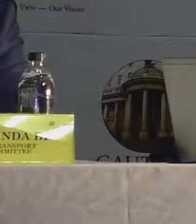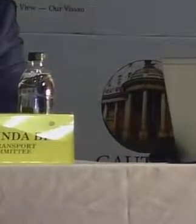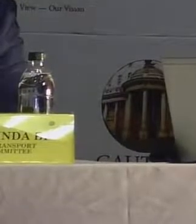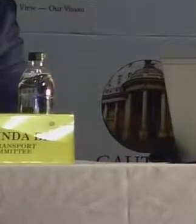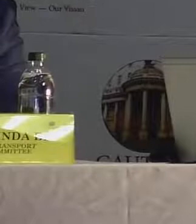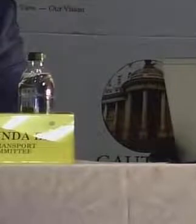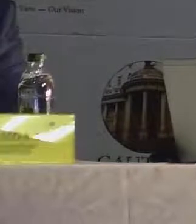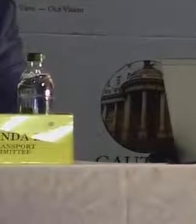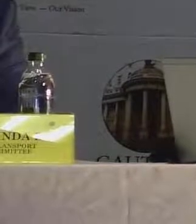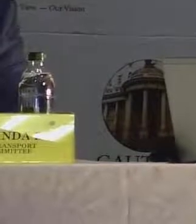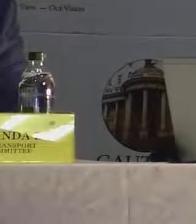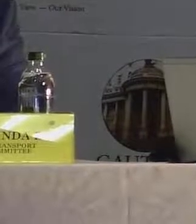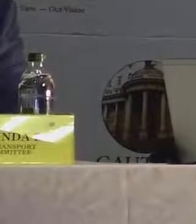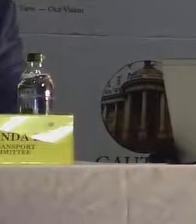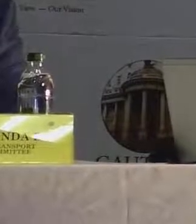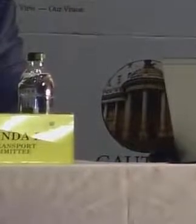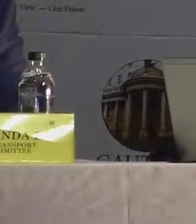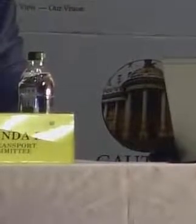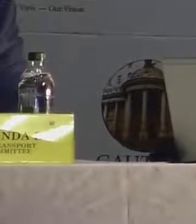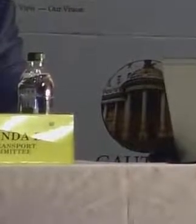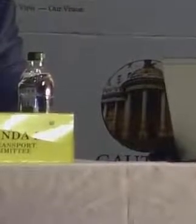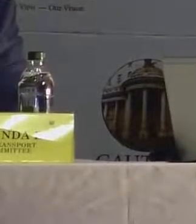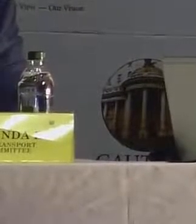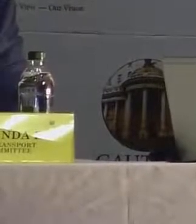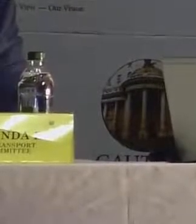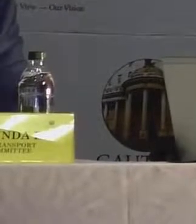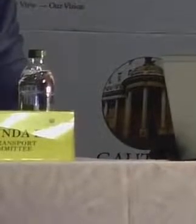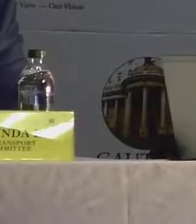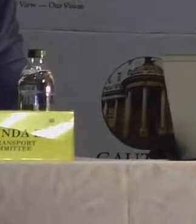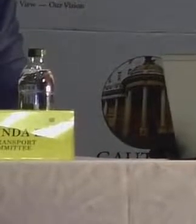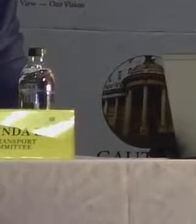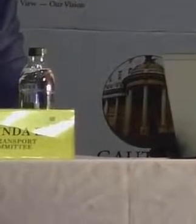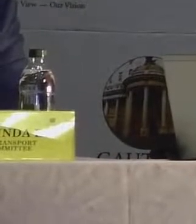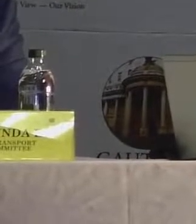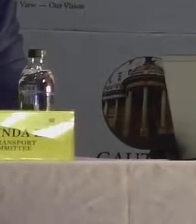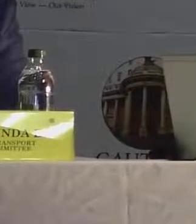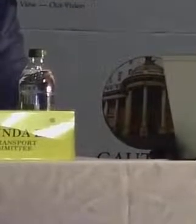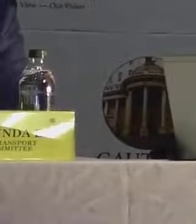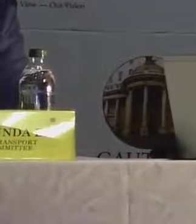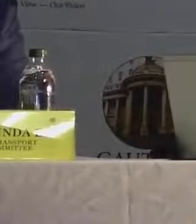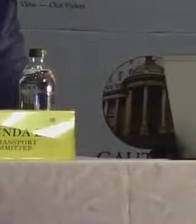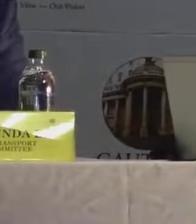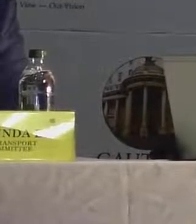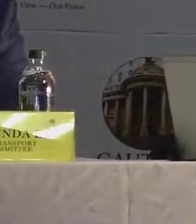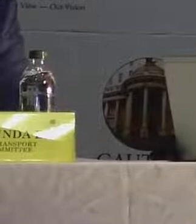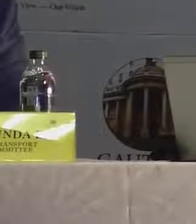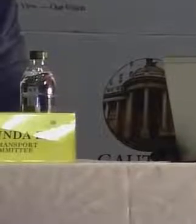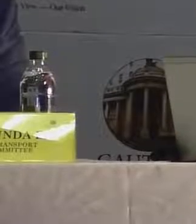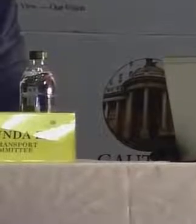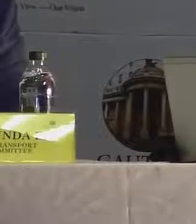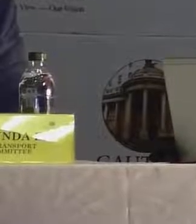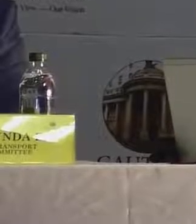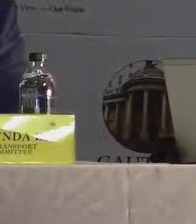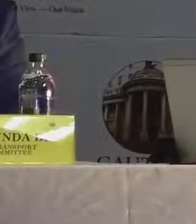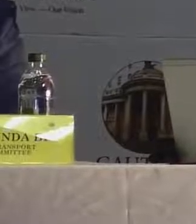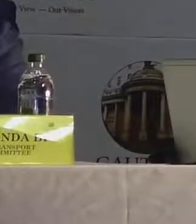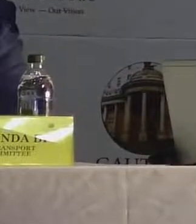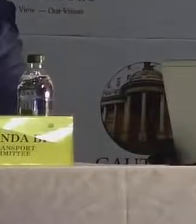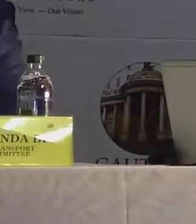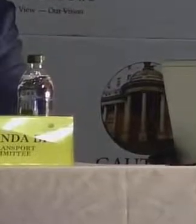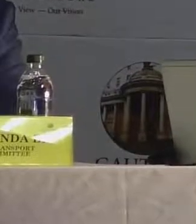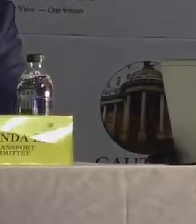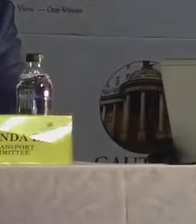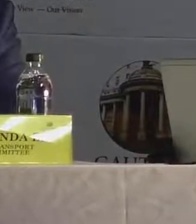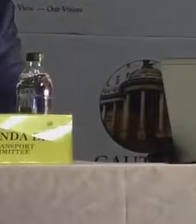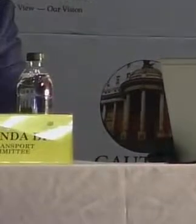work as a Portfolio Committee of the Gauteng Legislature. Firstly, before I